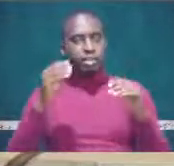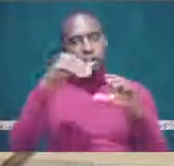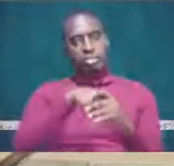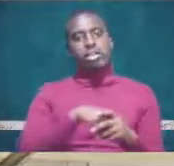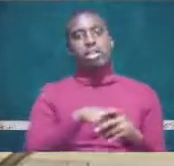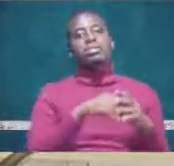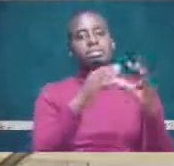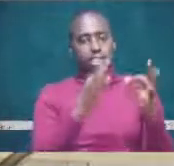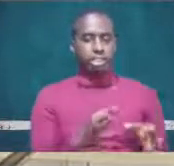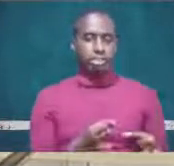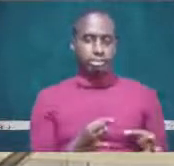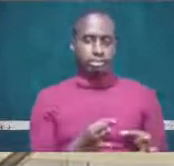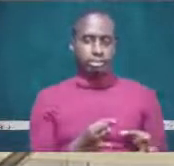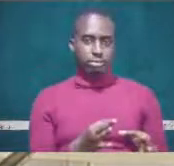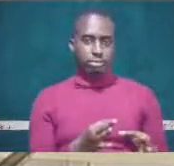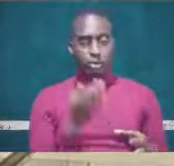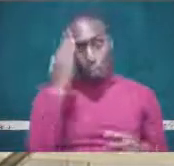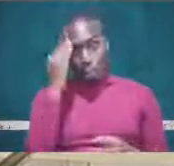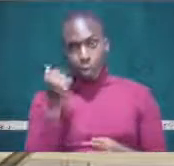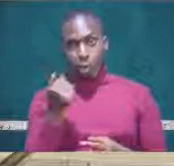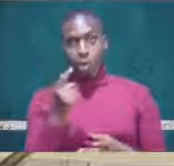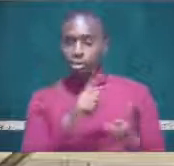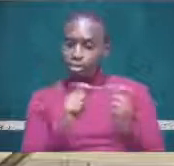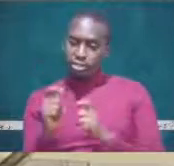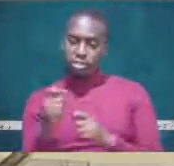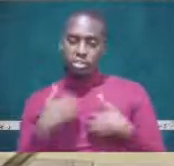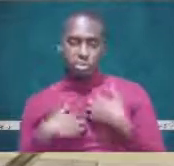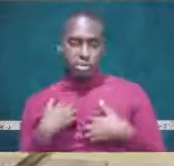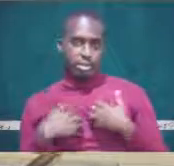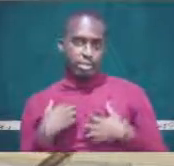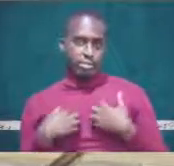investing in assets? It's because of the transaction motive.